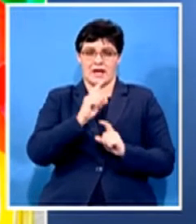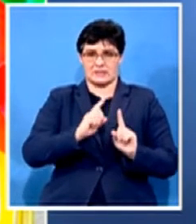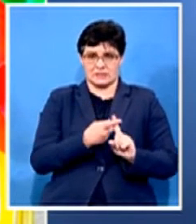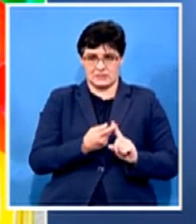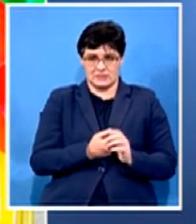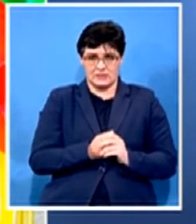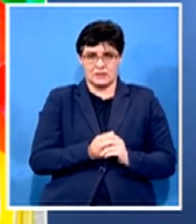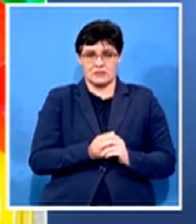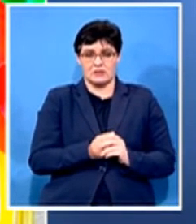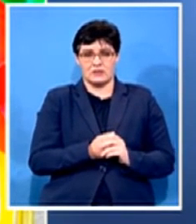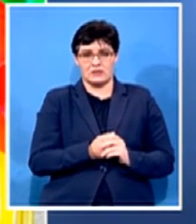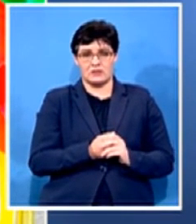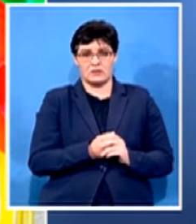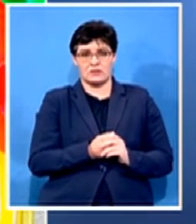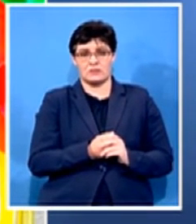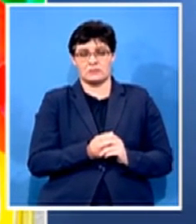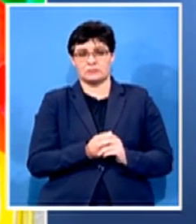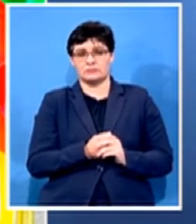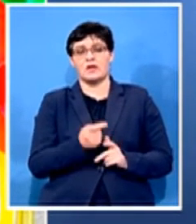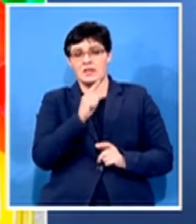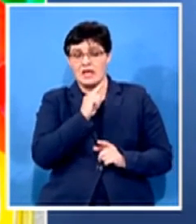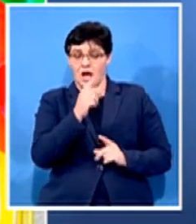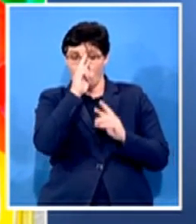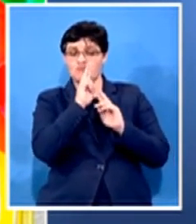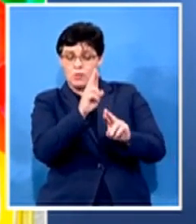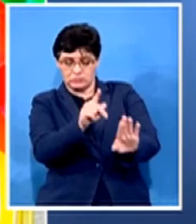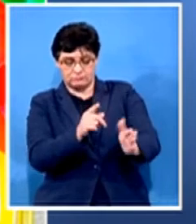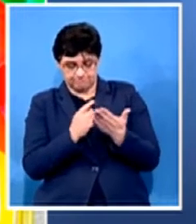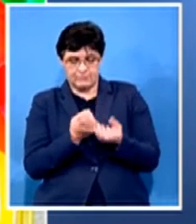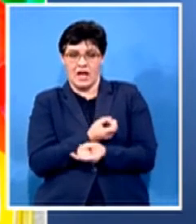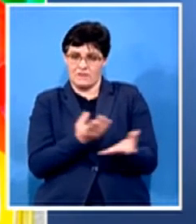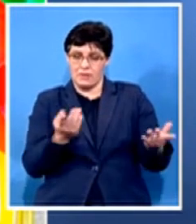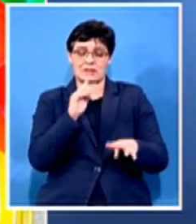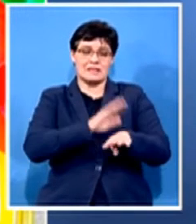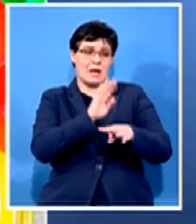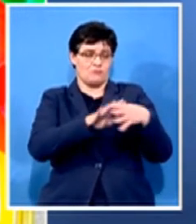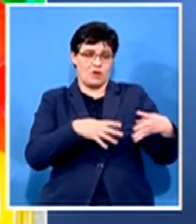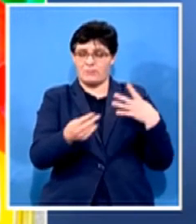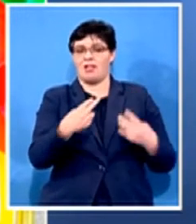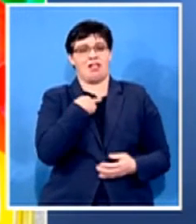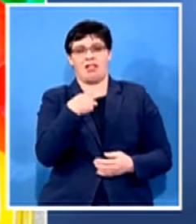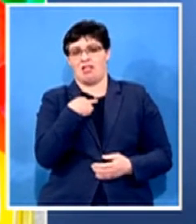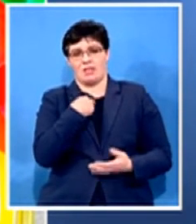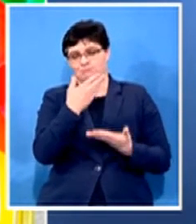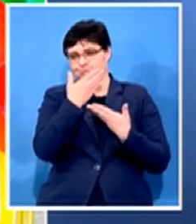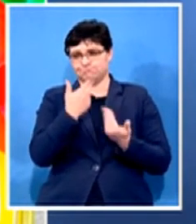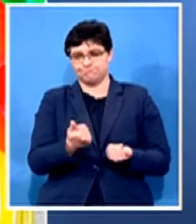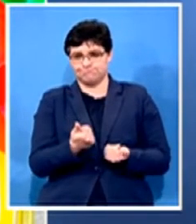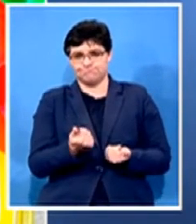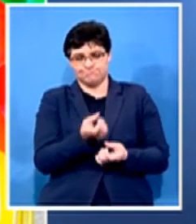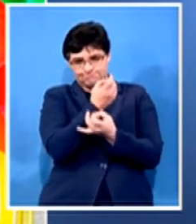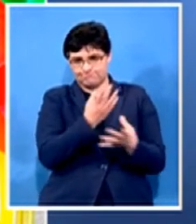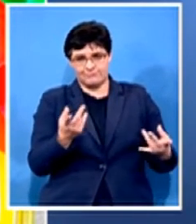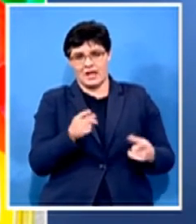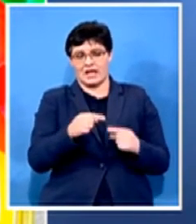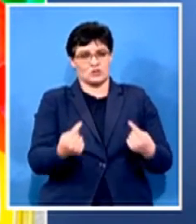will be made available. The exact time frames at the moment, unfortunately, we are not at liberty to divulge, but I can assure all